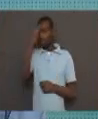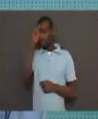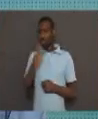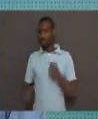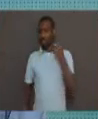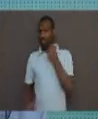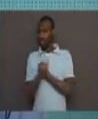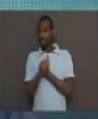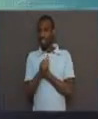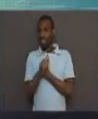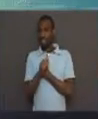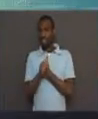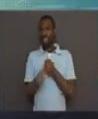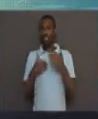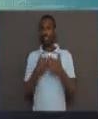humans?